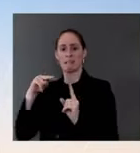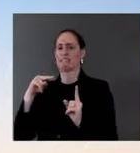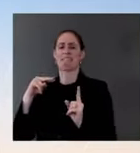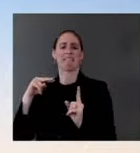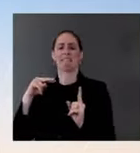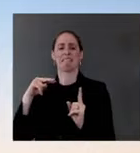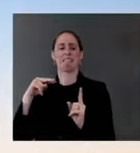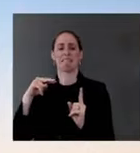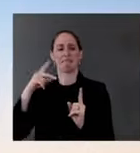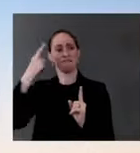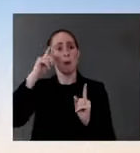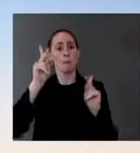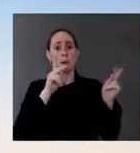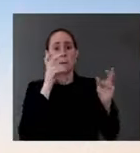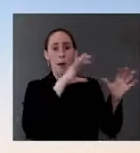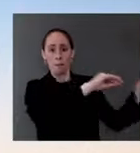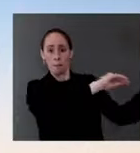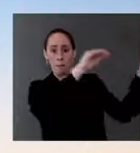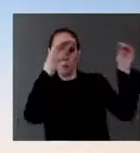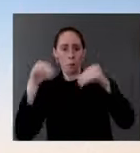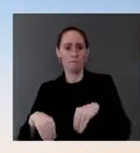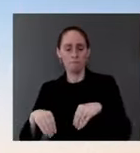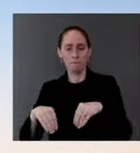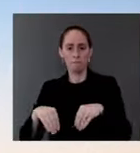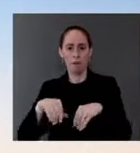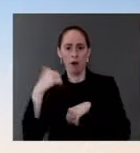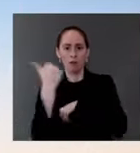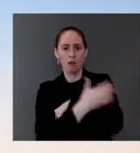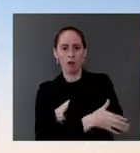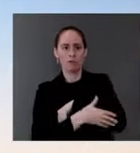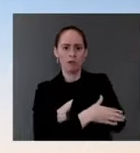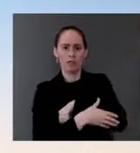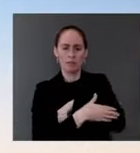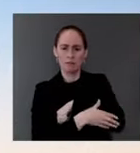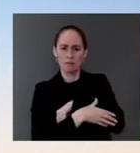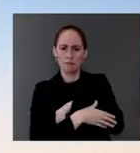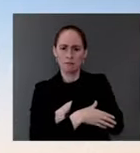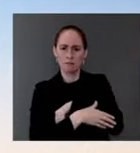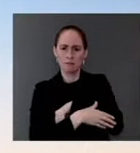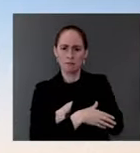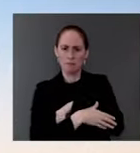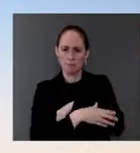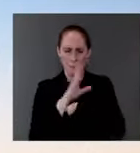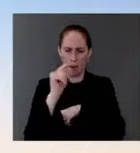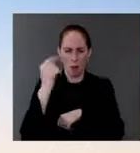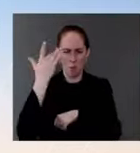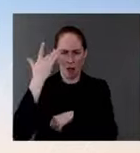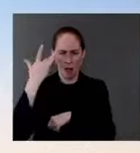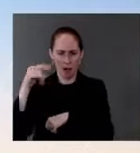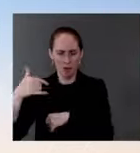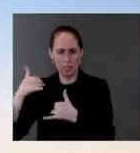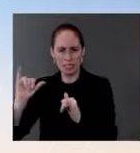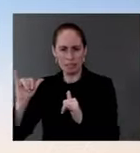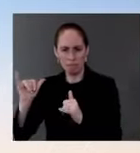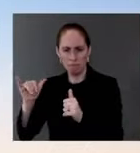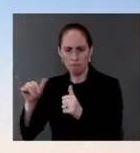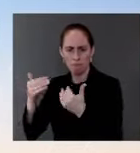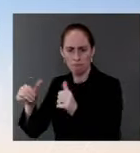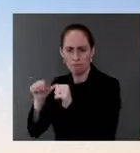too, we don't agree with this program. We find it has endemic flaws. It's imposed